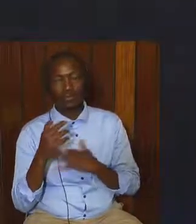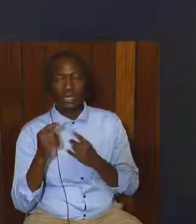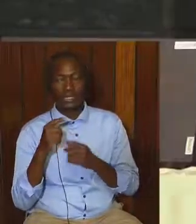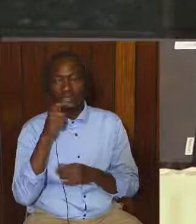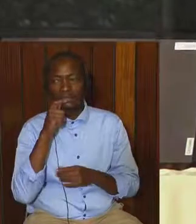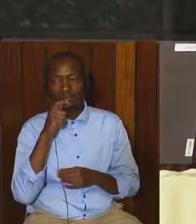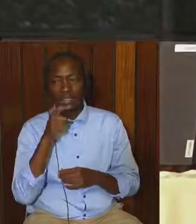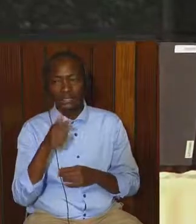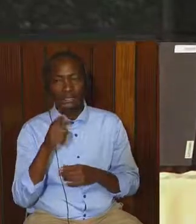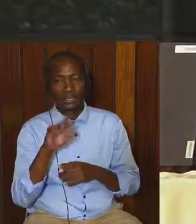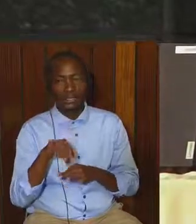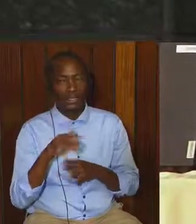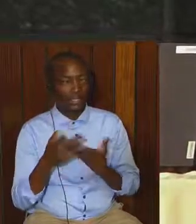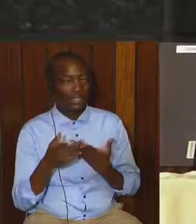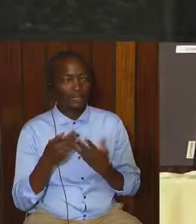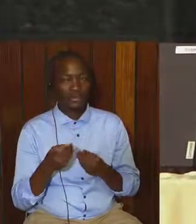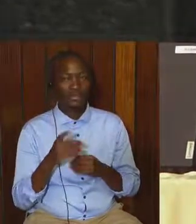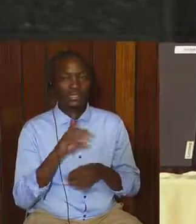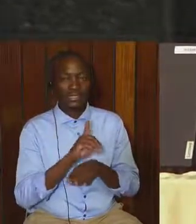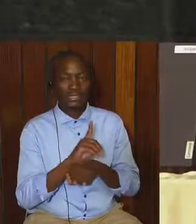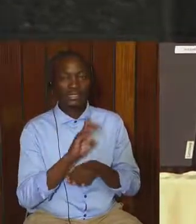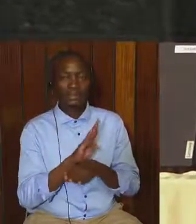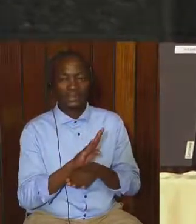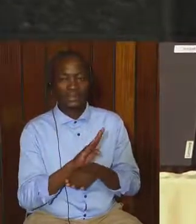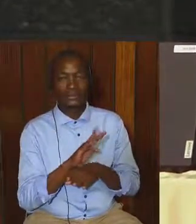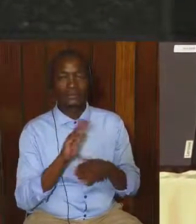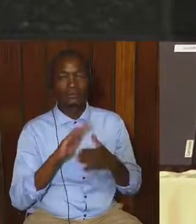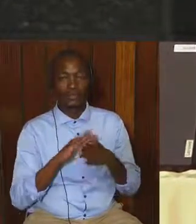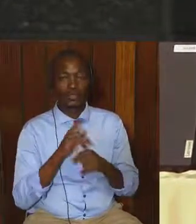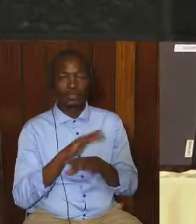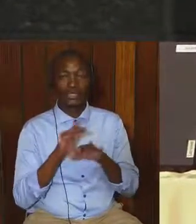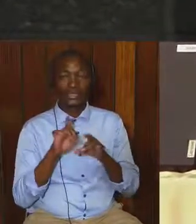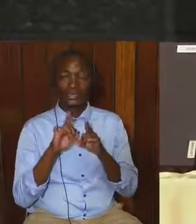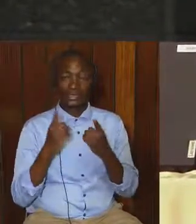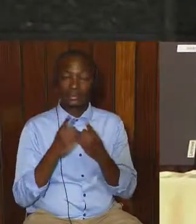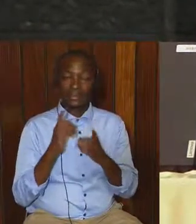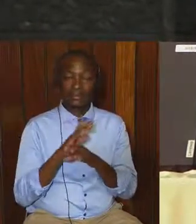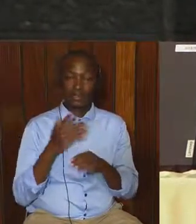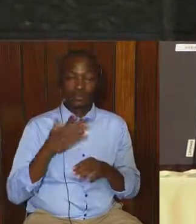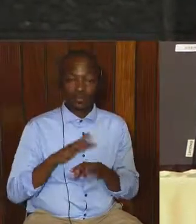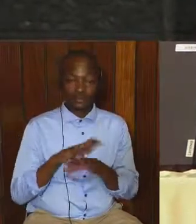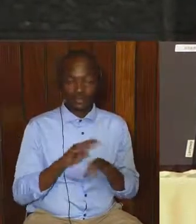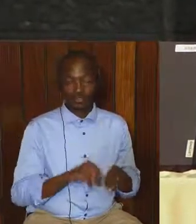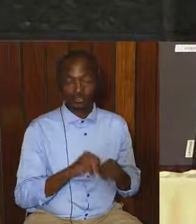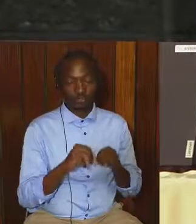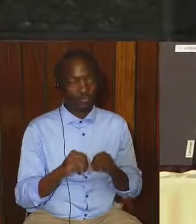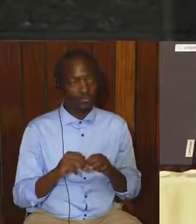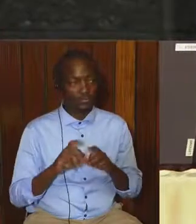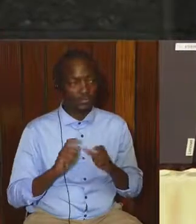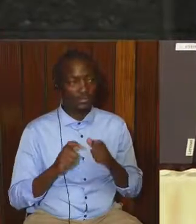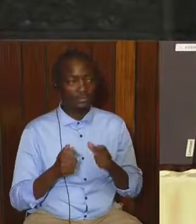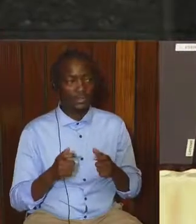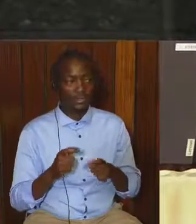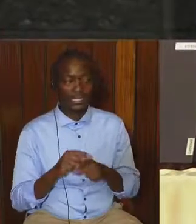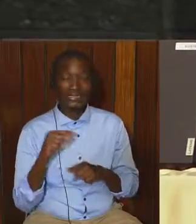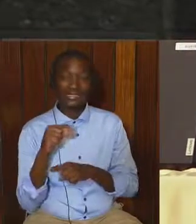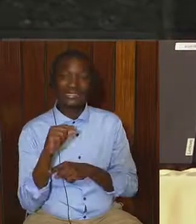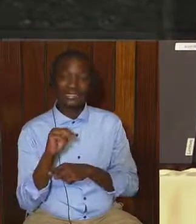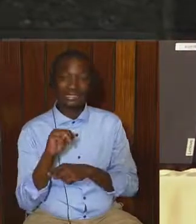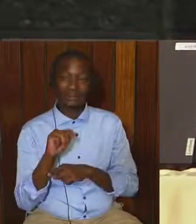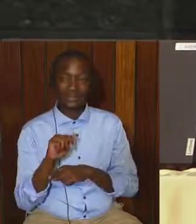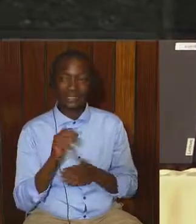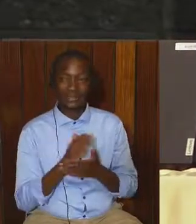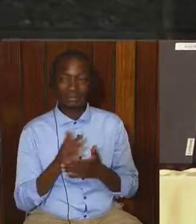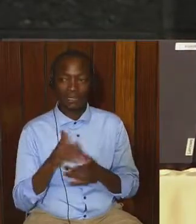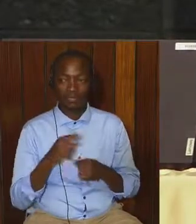mentioned, they've got the database. So because the department wanted to move with speed, and GMA is part of us. We